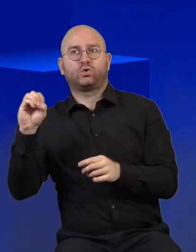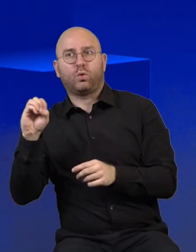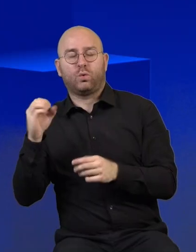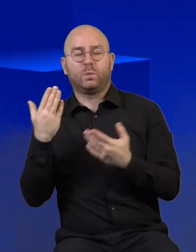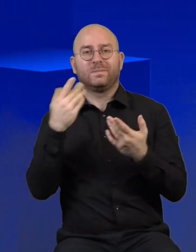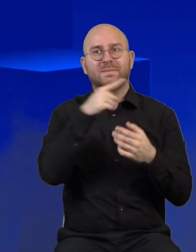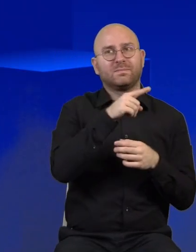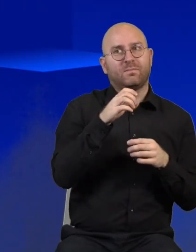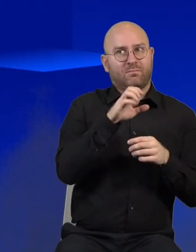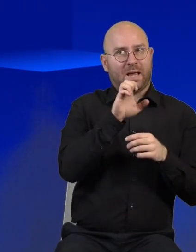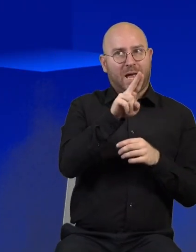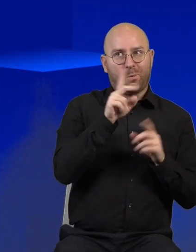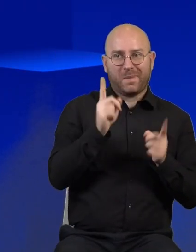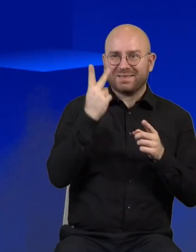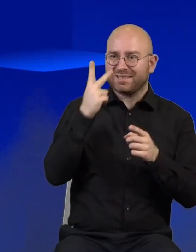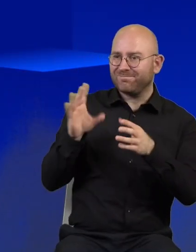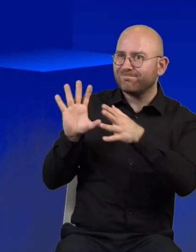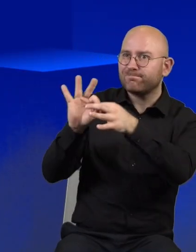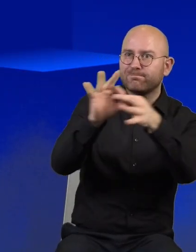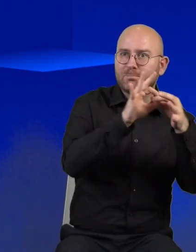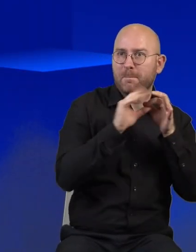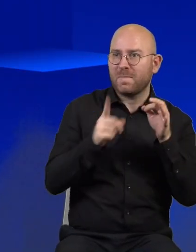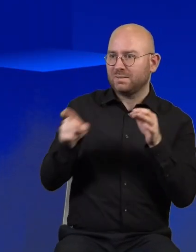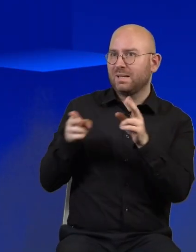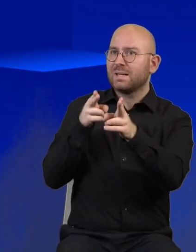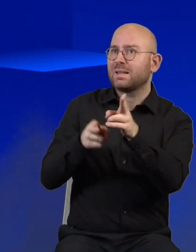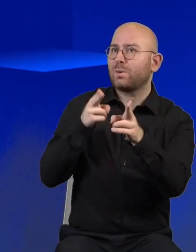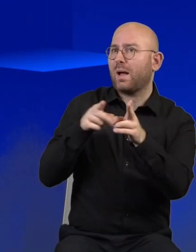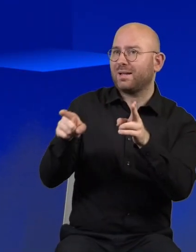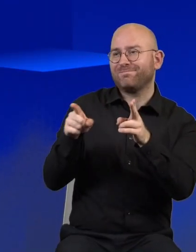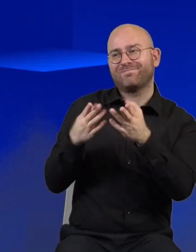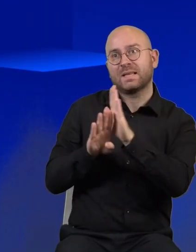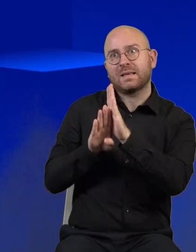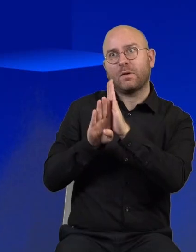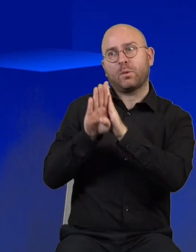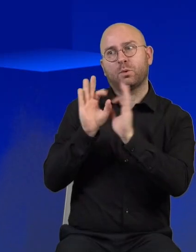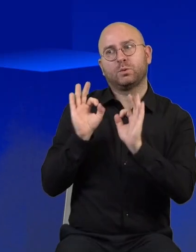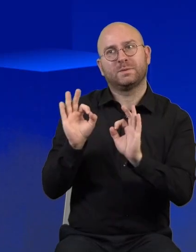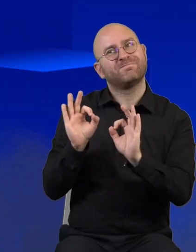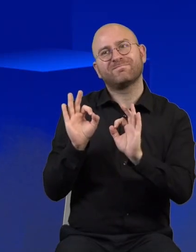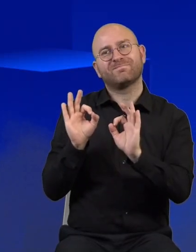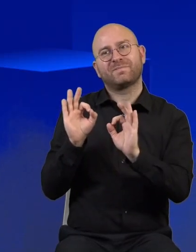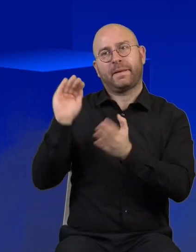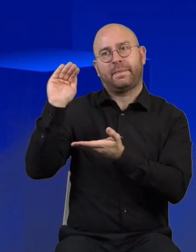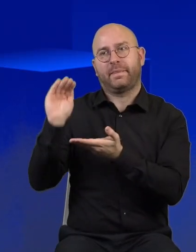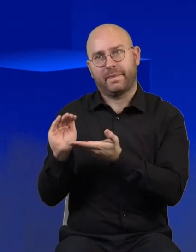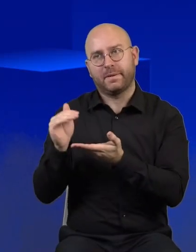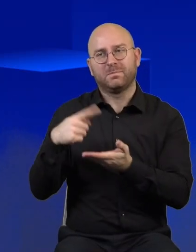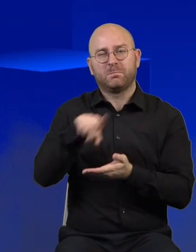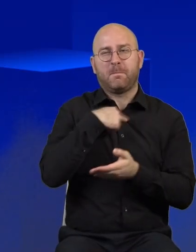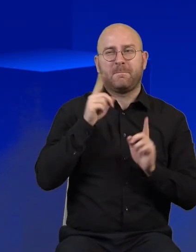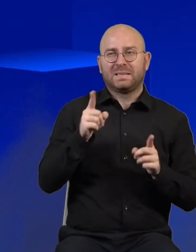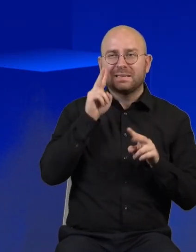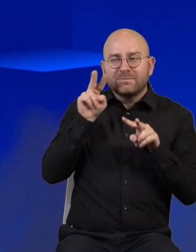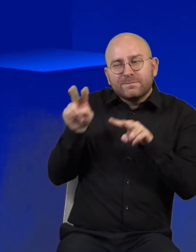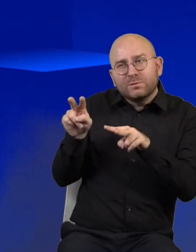So there is also this consideration to compare the air transport and railway transport, not